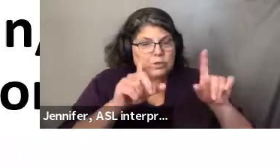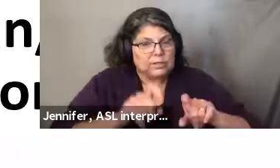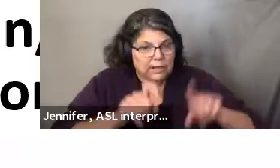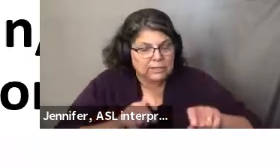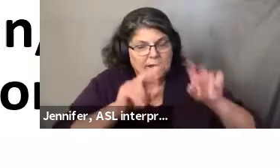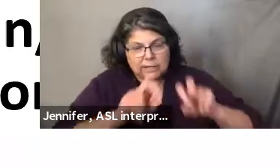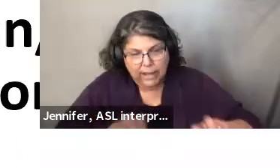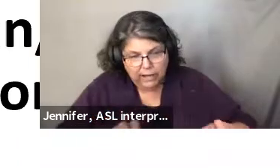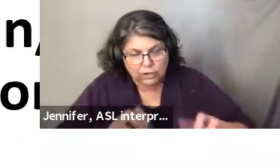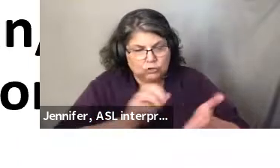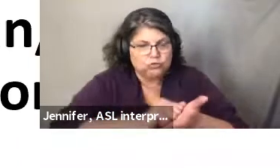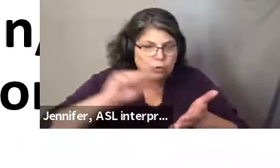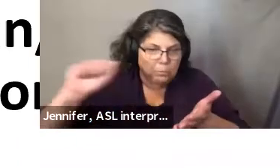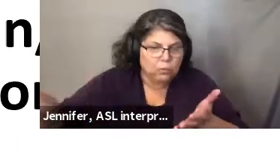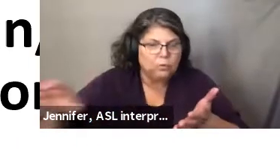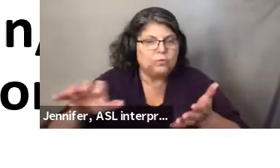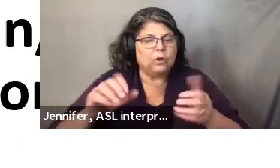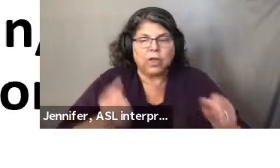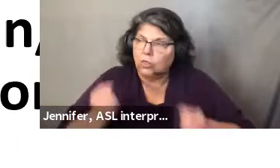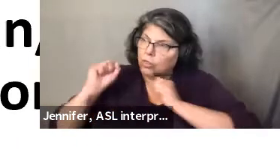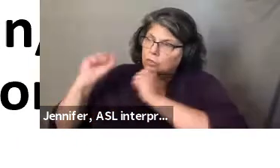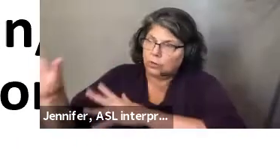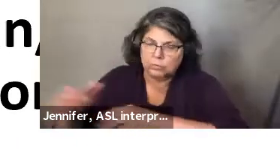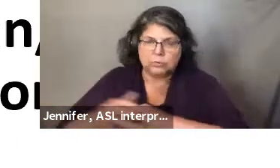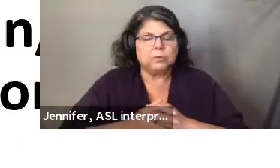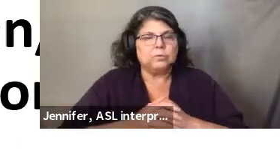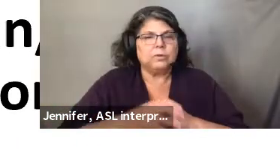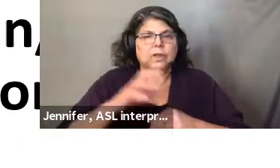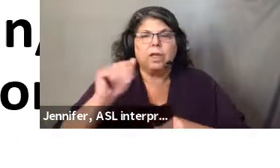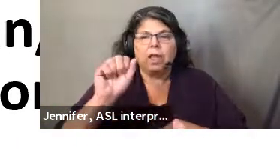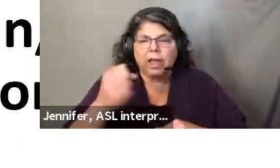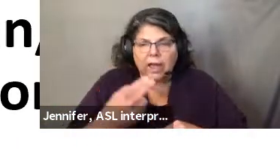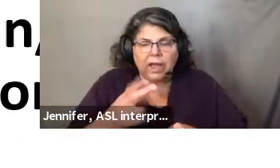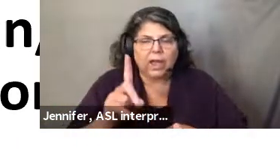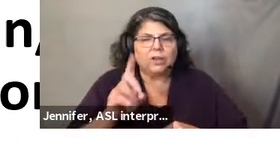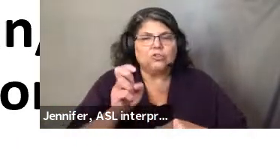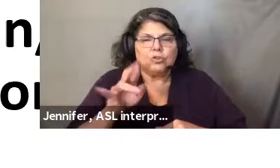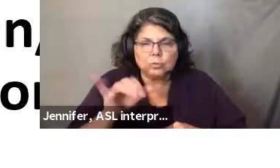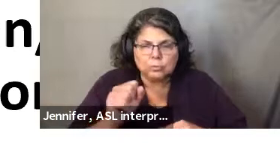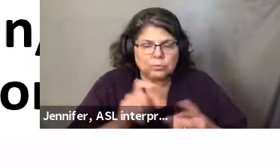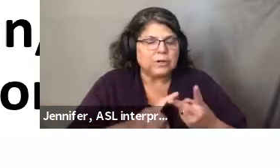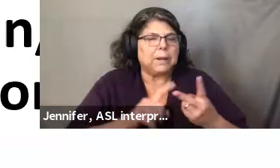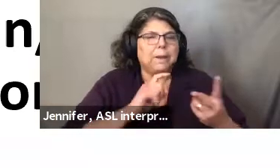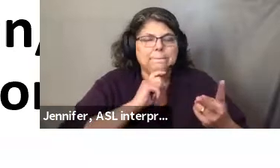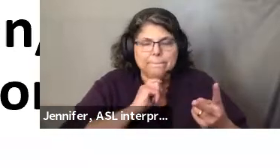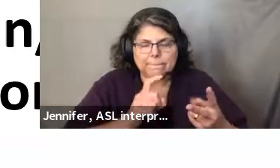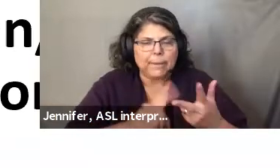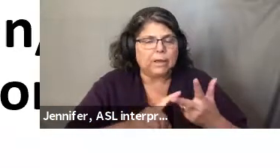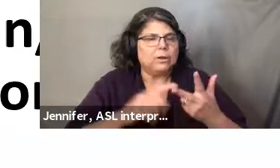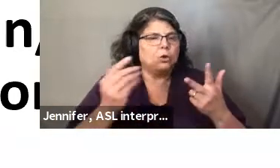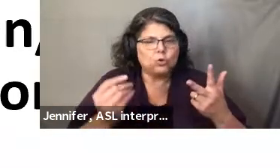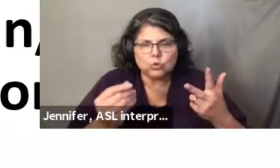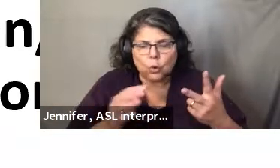disposal. The ash, debris, metal, concrete removal, soil removal. Then we do the